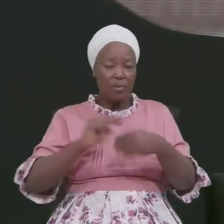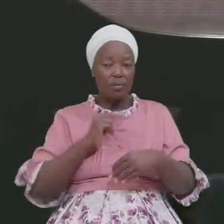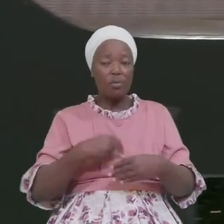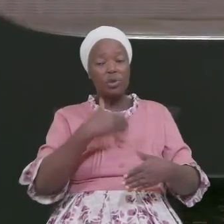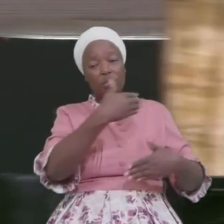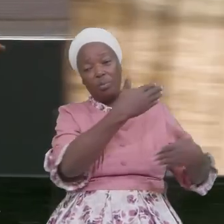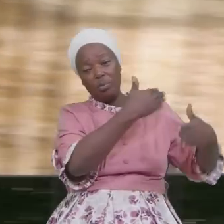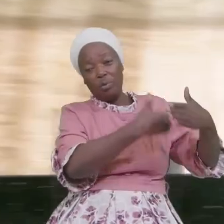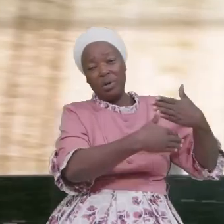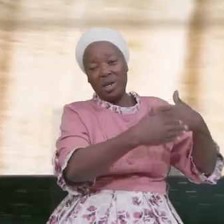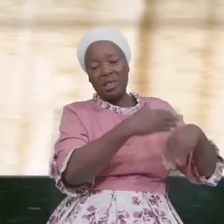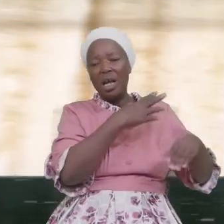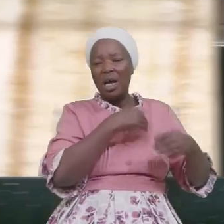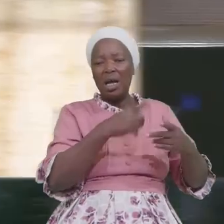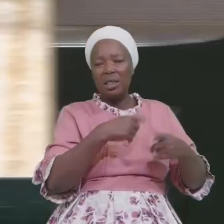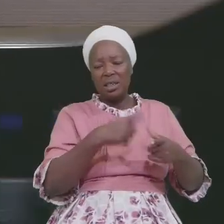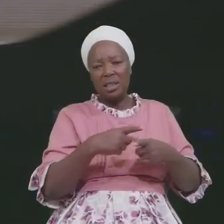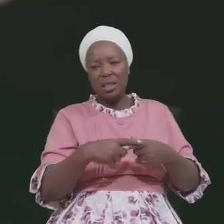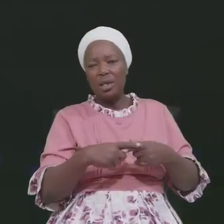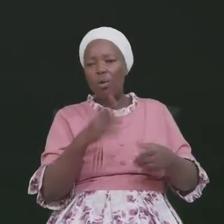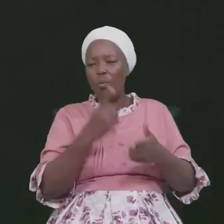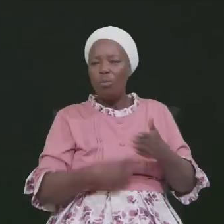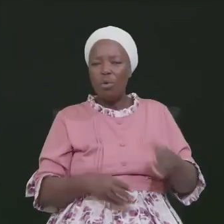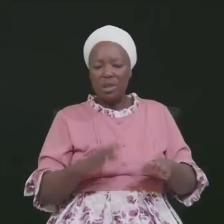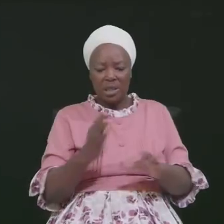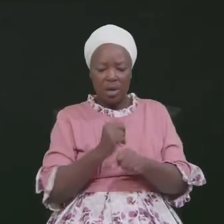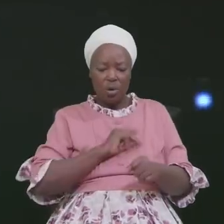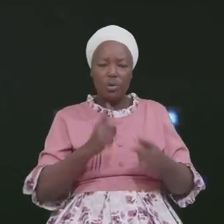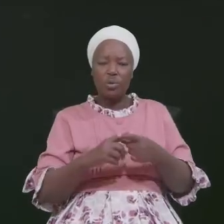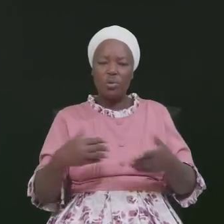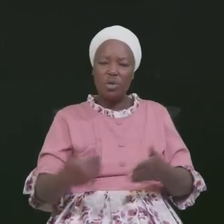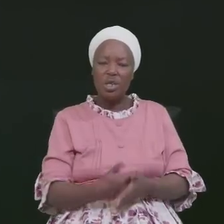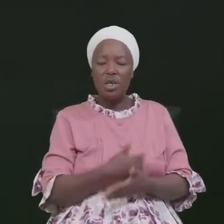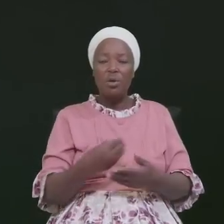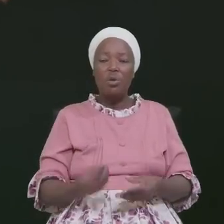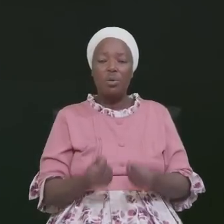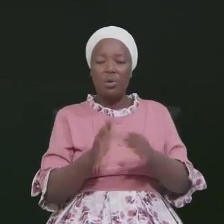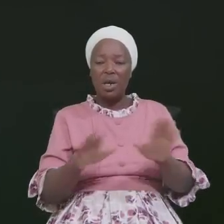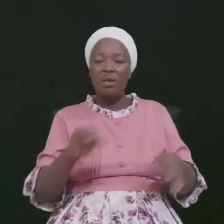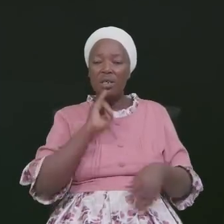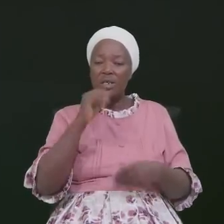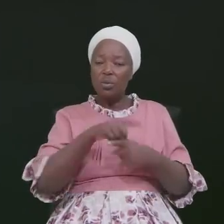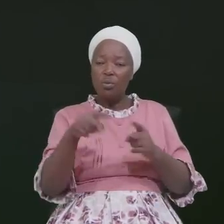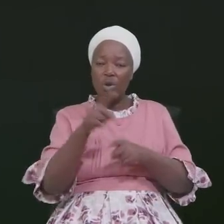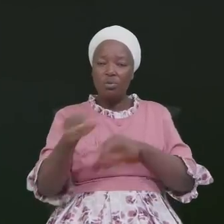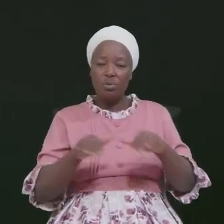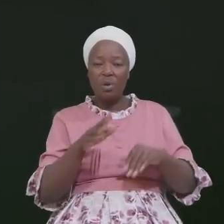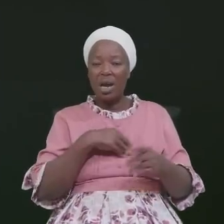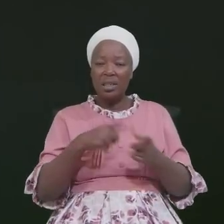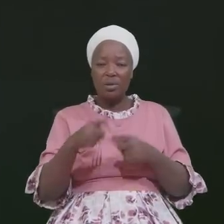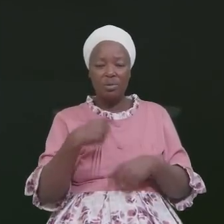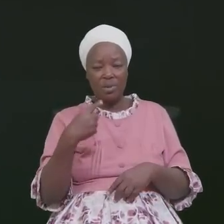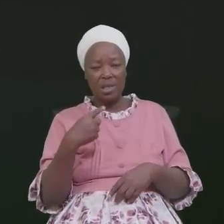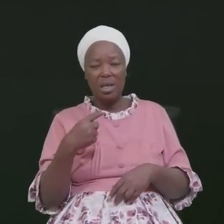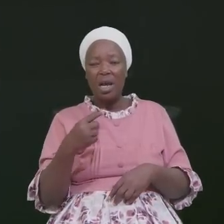what manifests power, what gets us to new ground is when we do and when we say and when